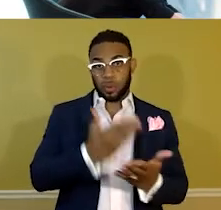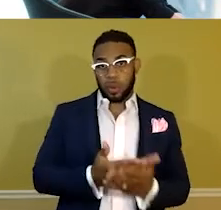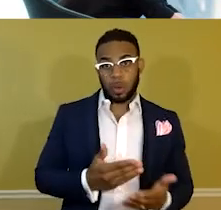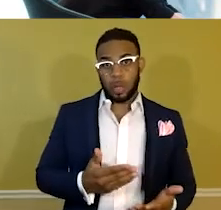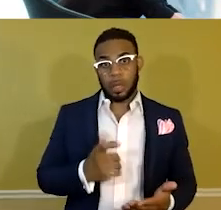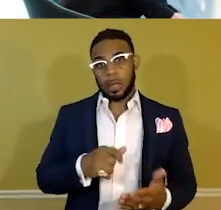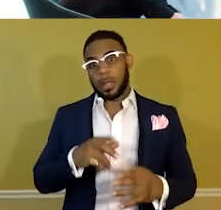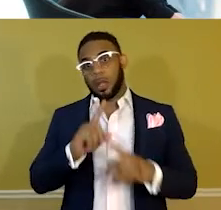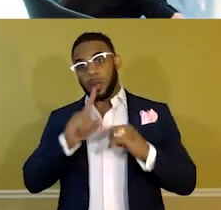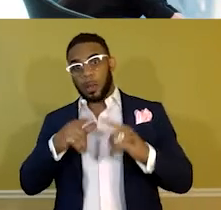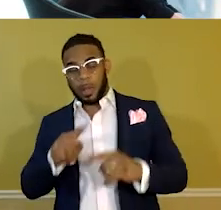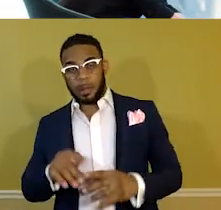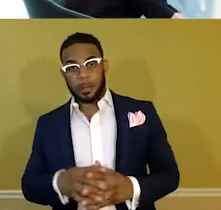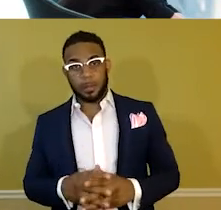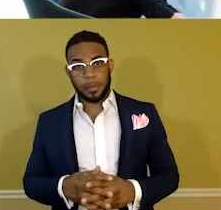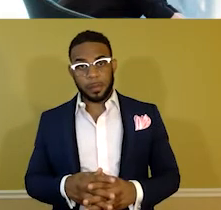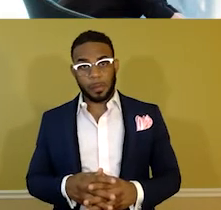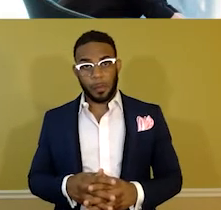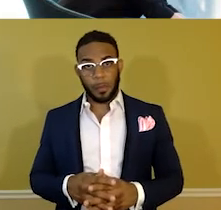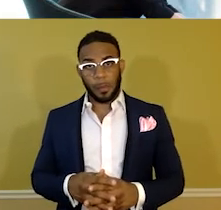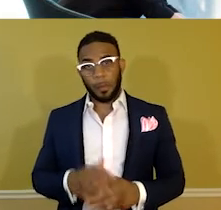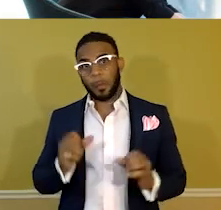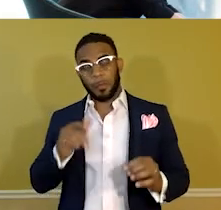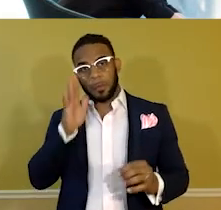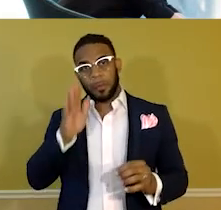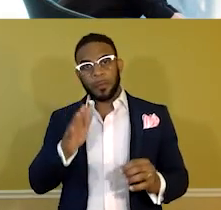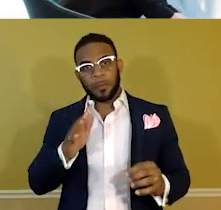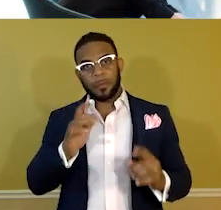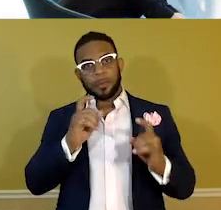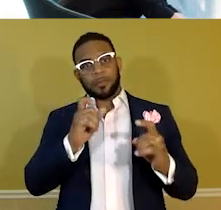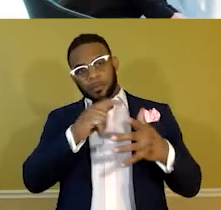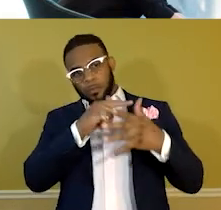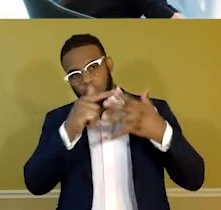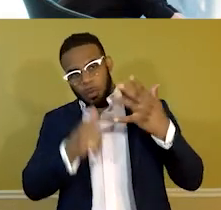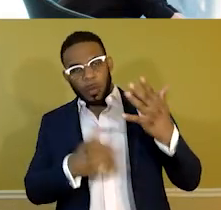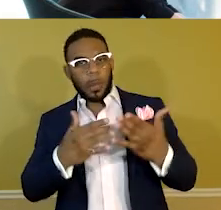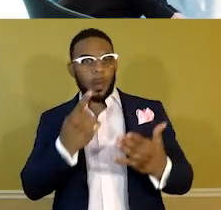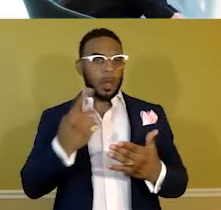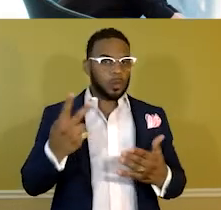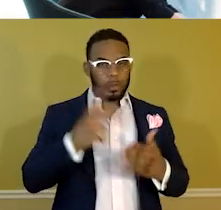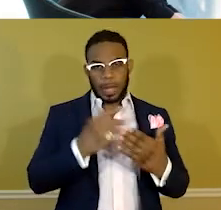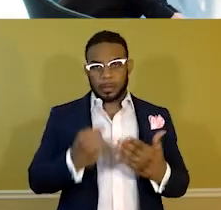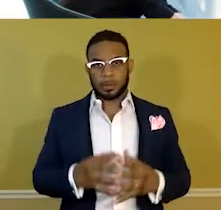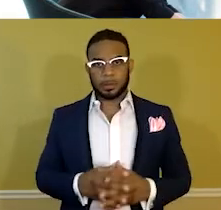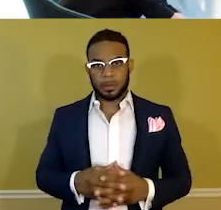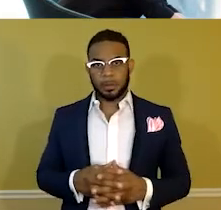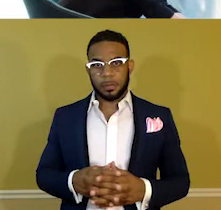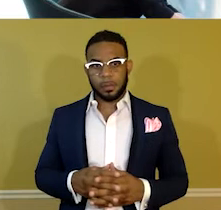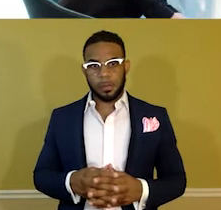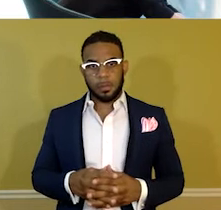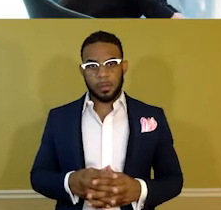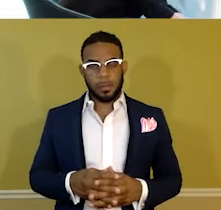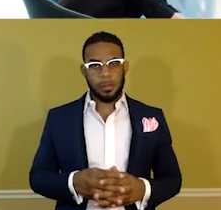Um, and then you'll talk about it. Um, so you'll, you know, give a rundown of, you maybe one or two projects. Um,